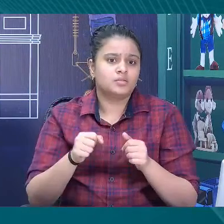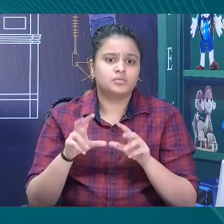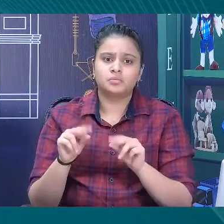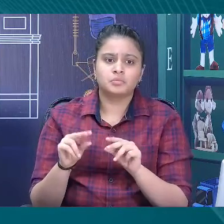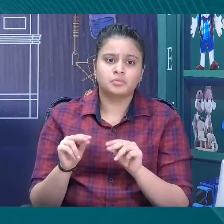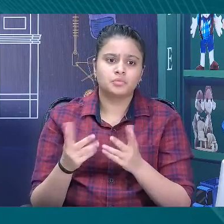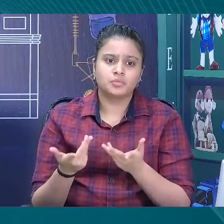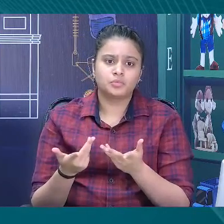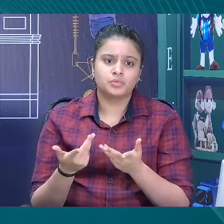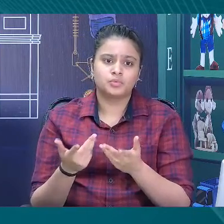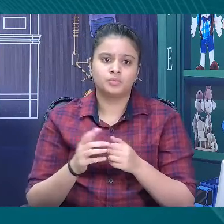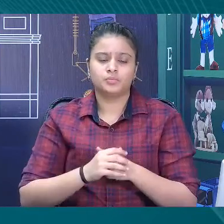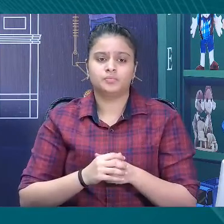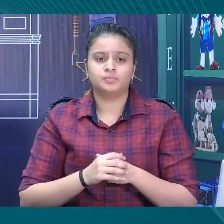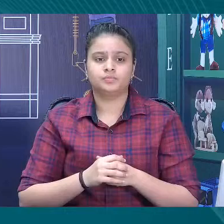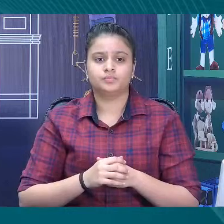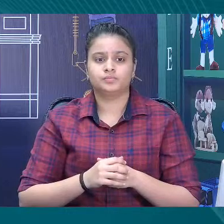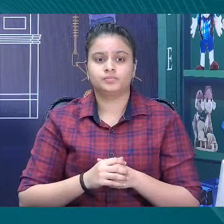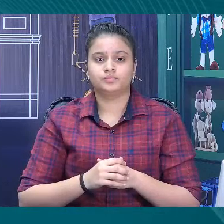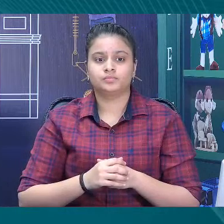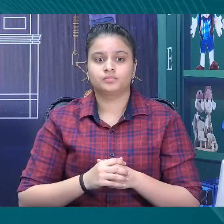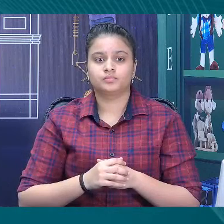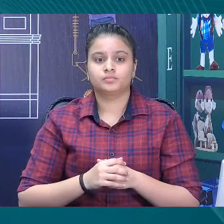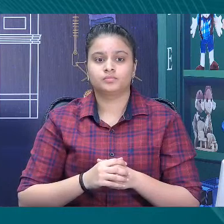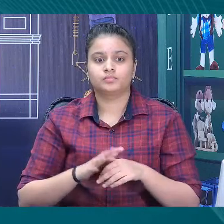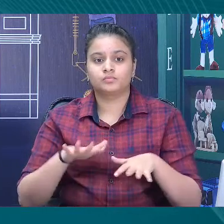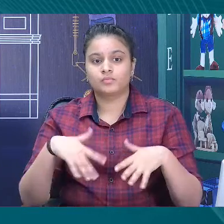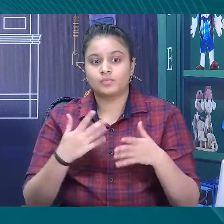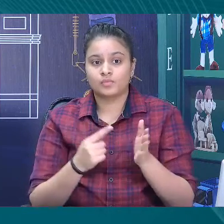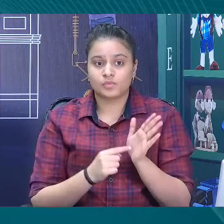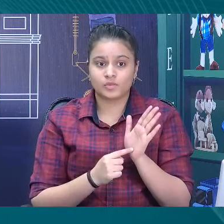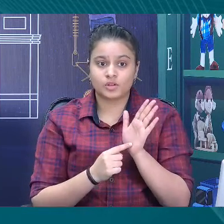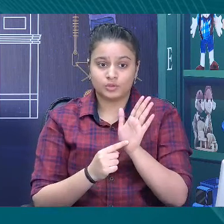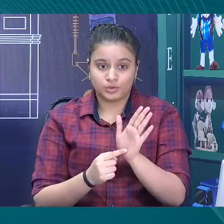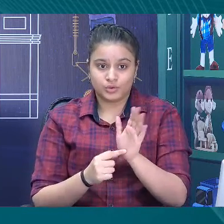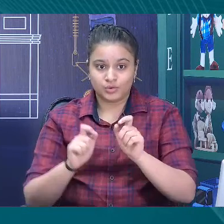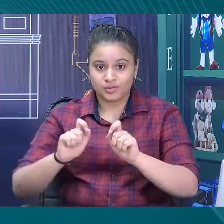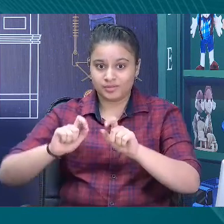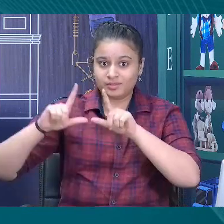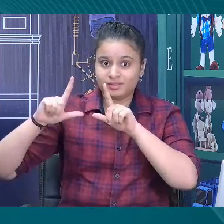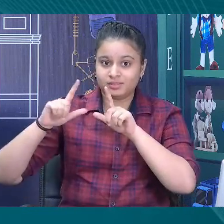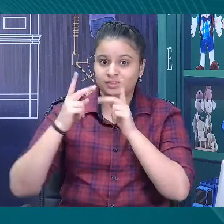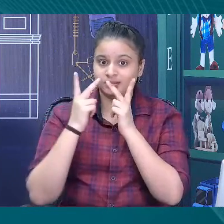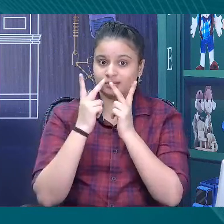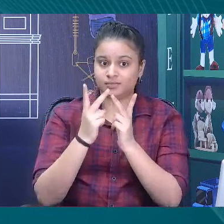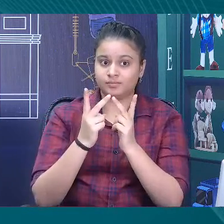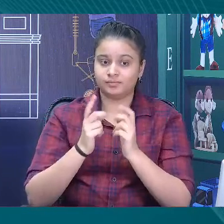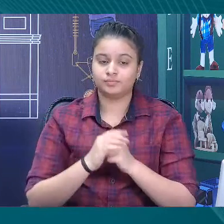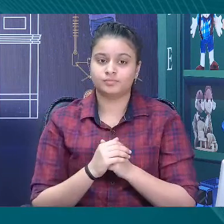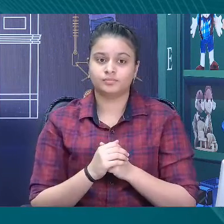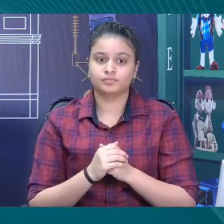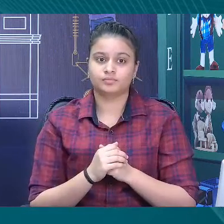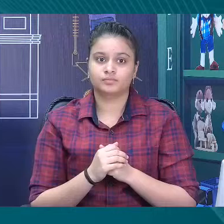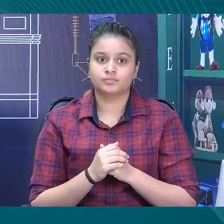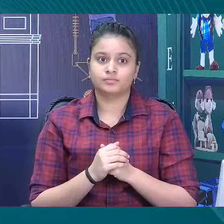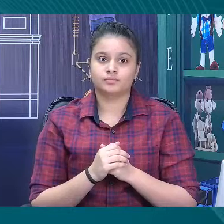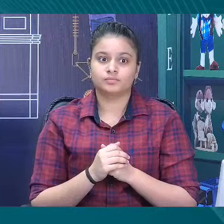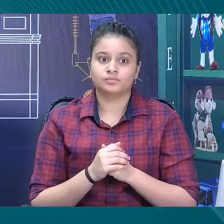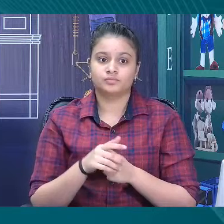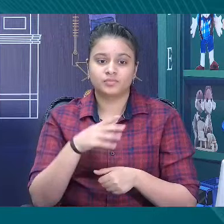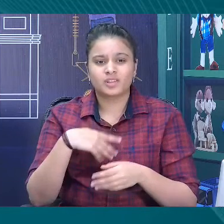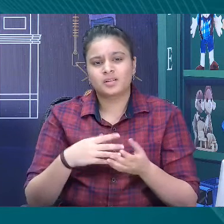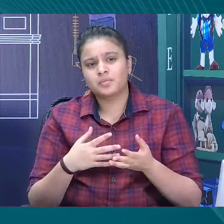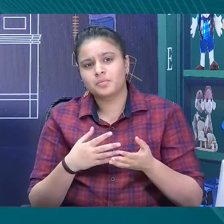not the exception. And if you can show my first slide, please. I just wanted to show you how